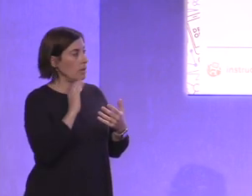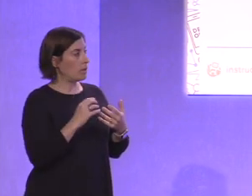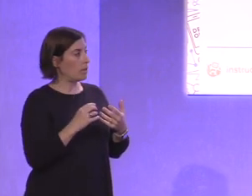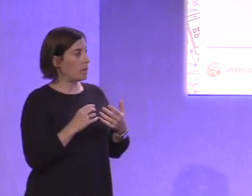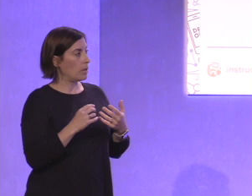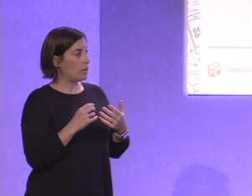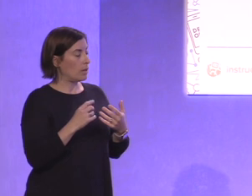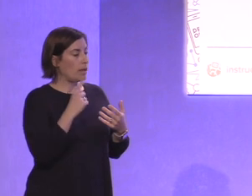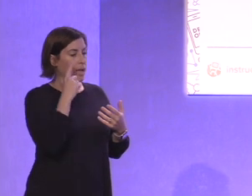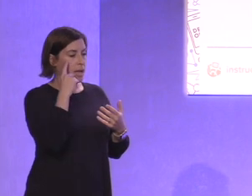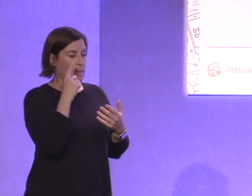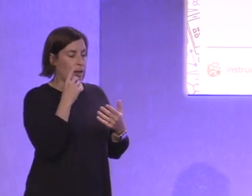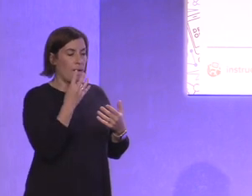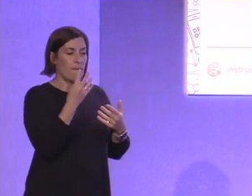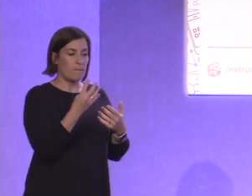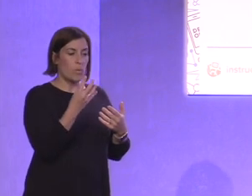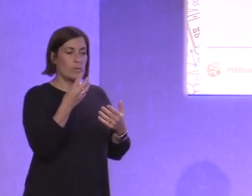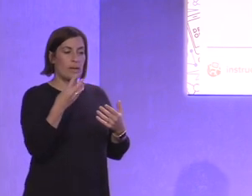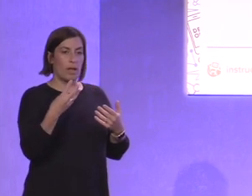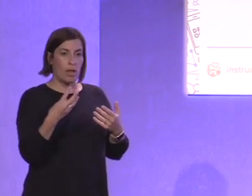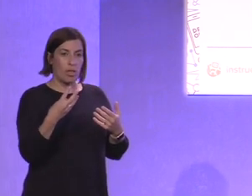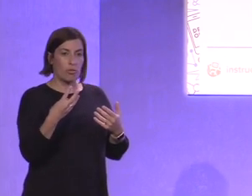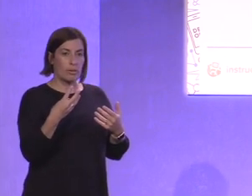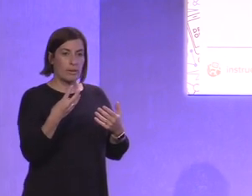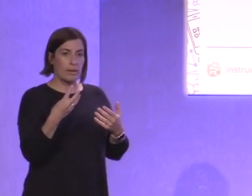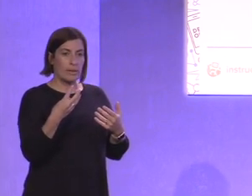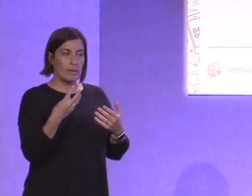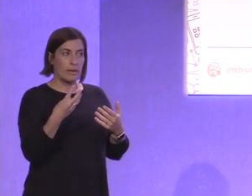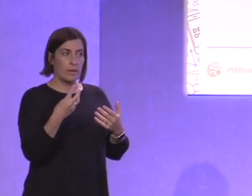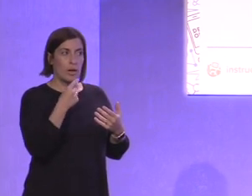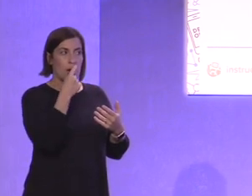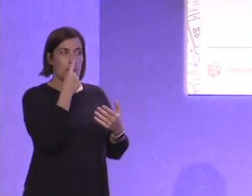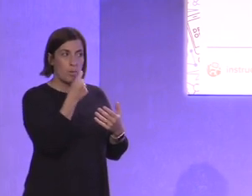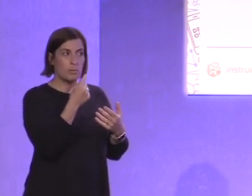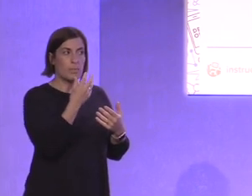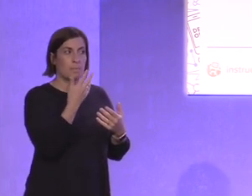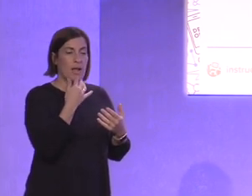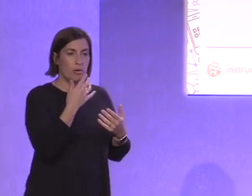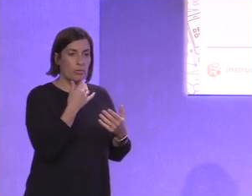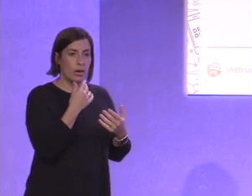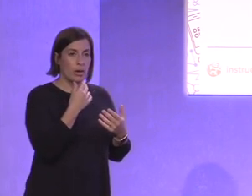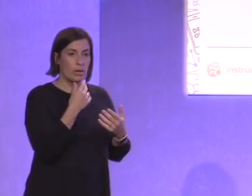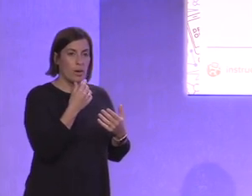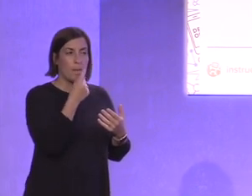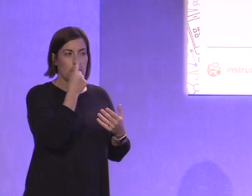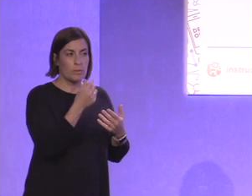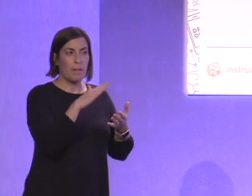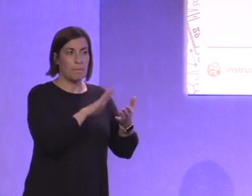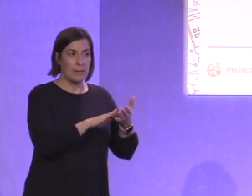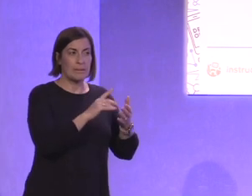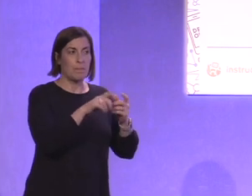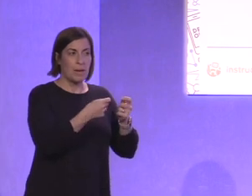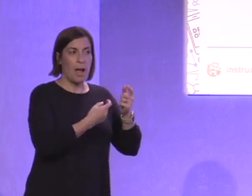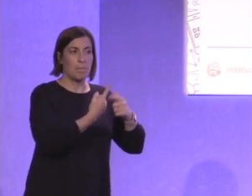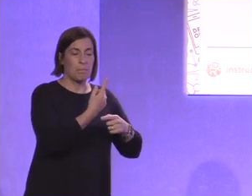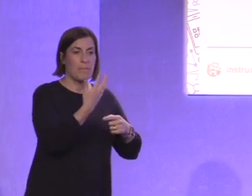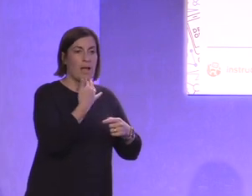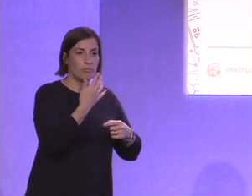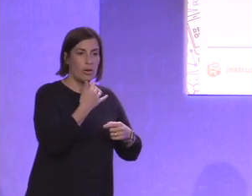I think the number is 43, so 43 permissible error minutes, and that's termed your error budget.